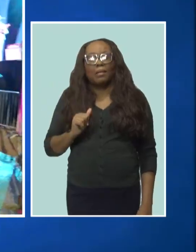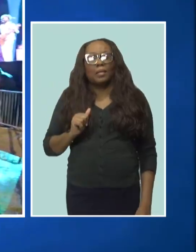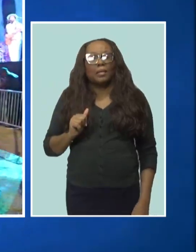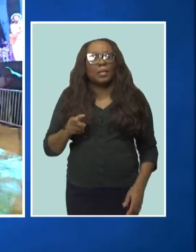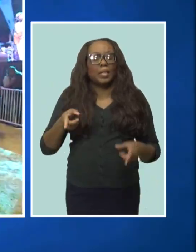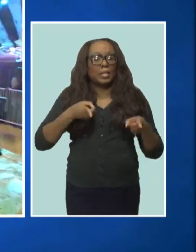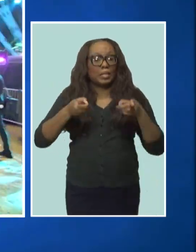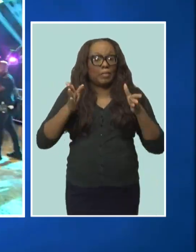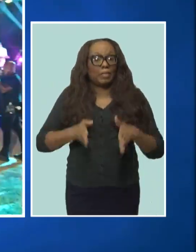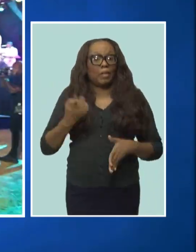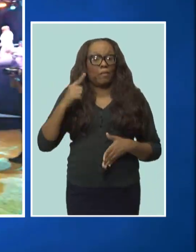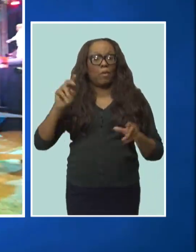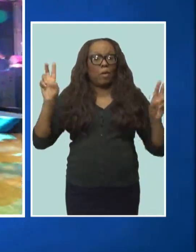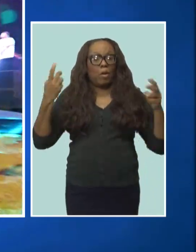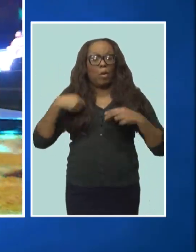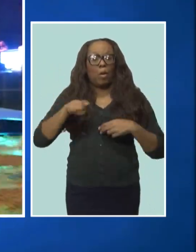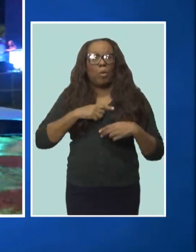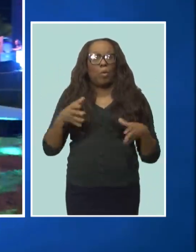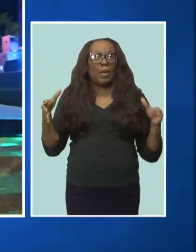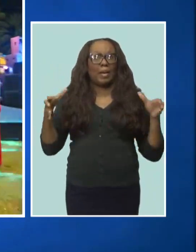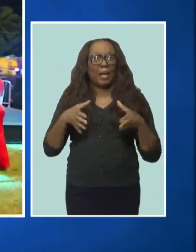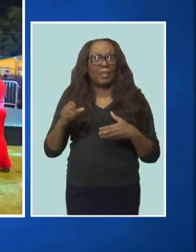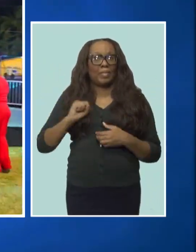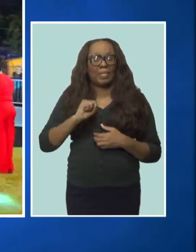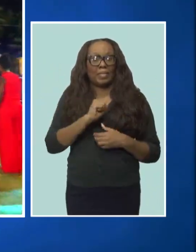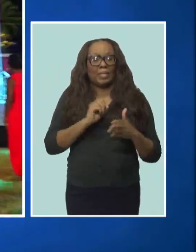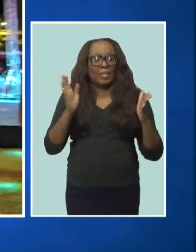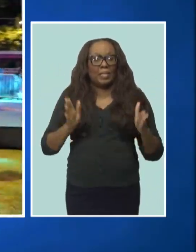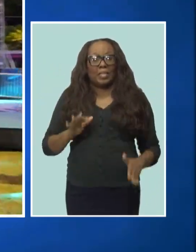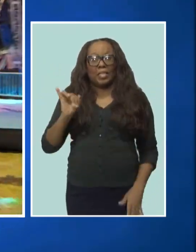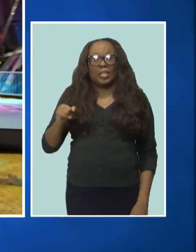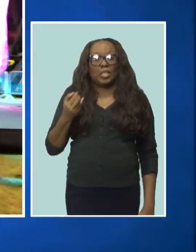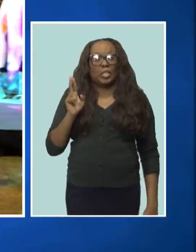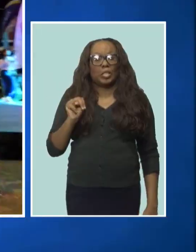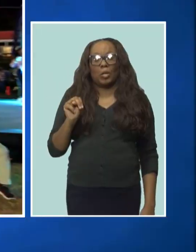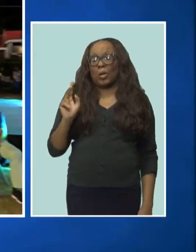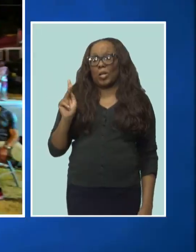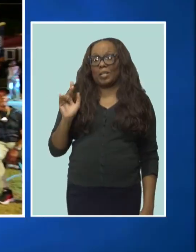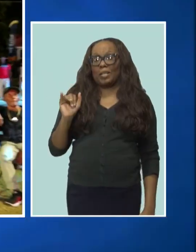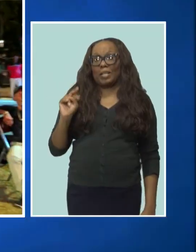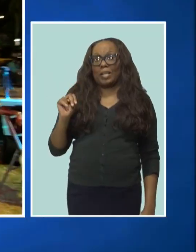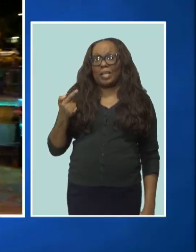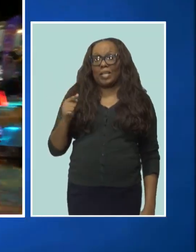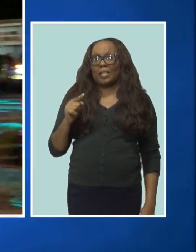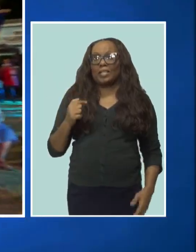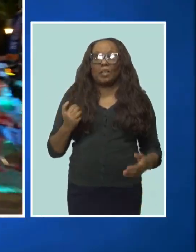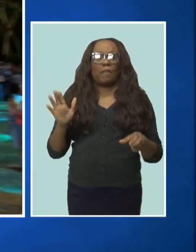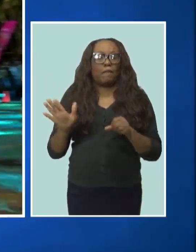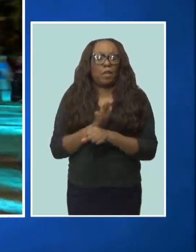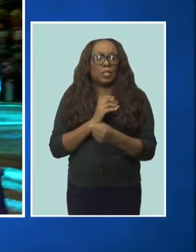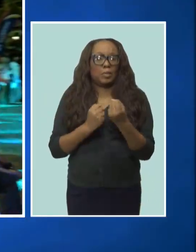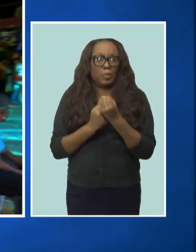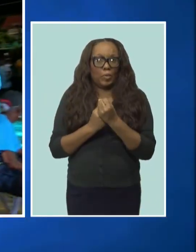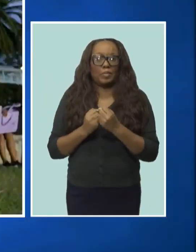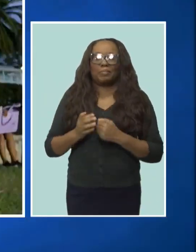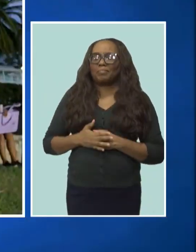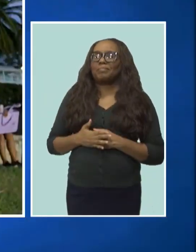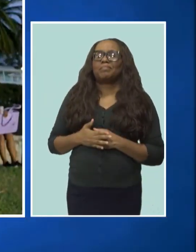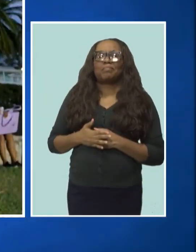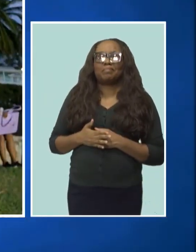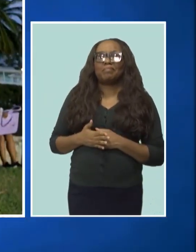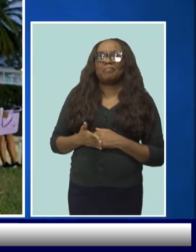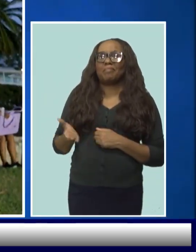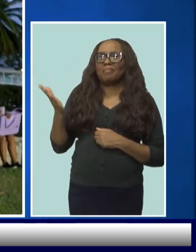Regathering Secretariat 2025 Senator John King supports. This is just fantastic. We all know that Bathsheba is a beautiful place,